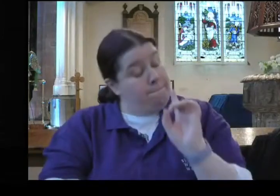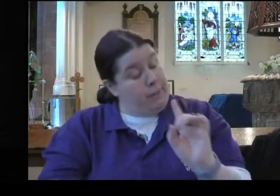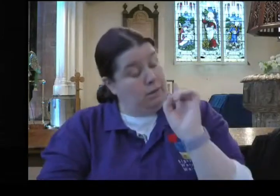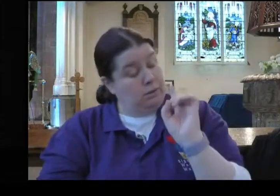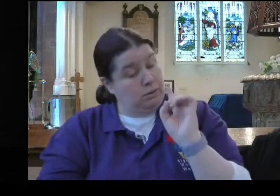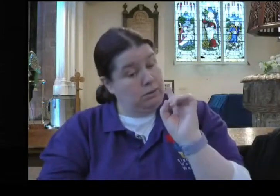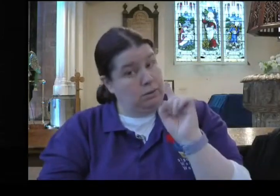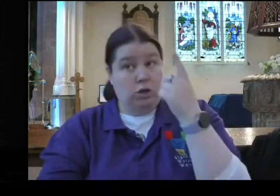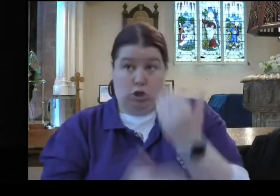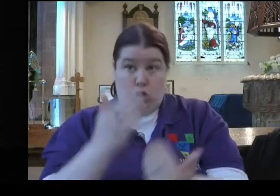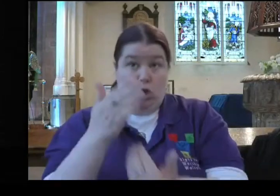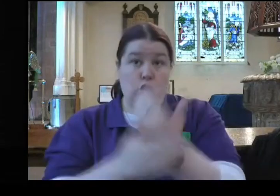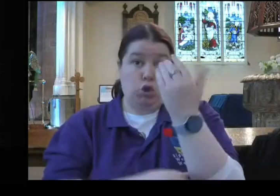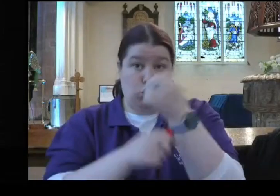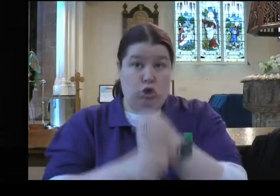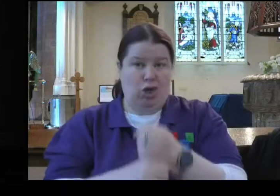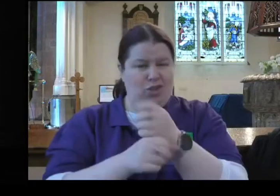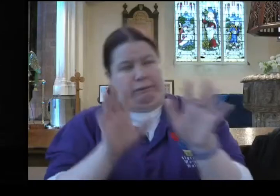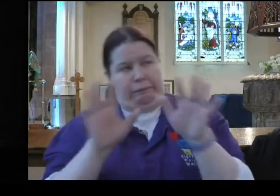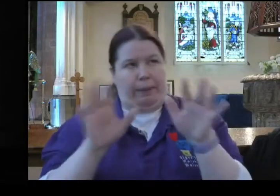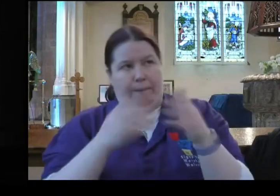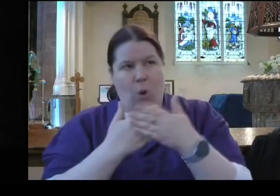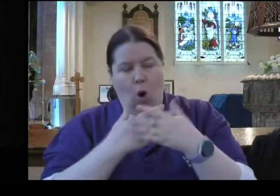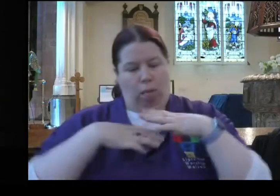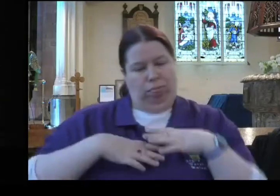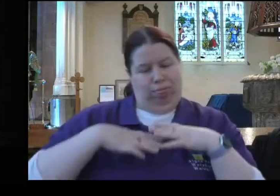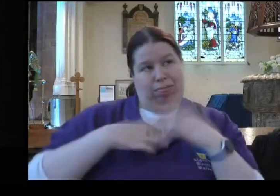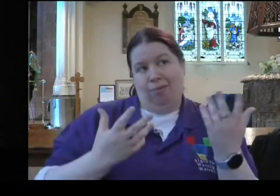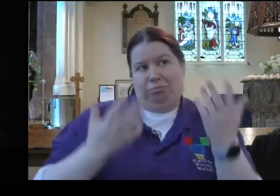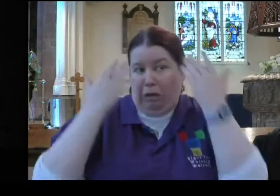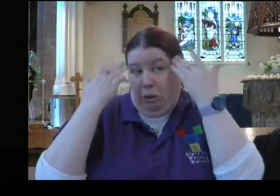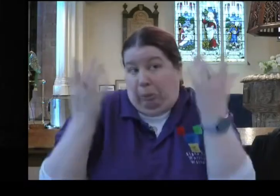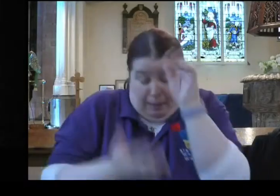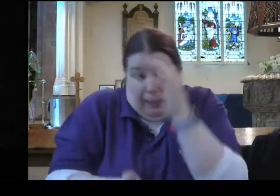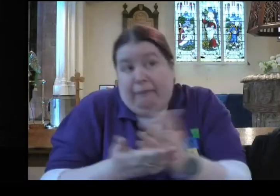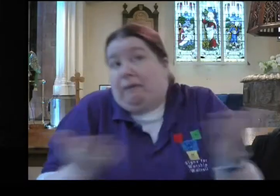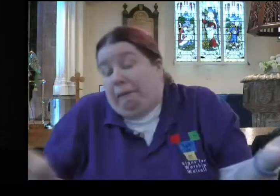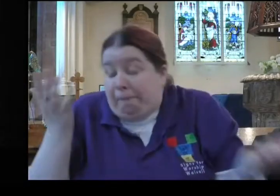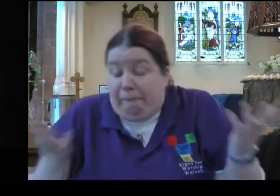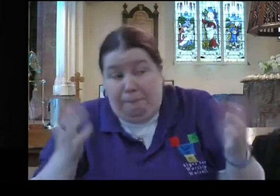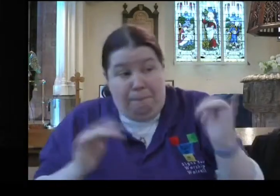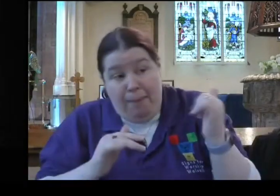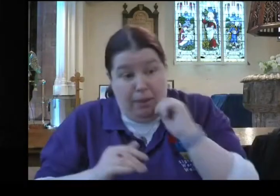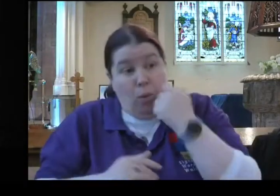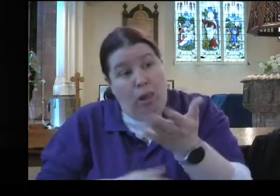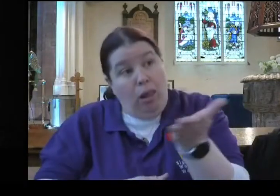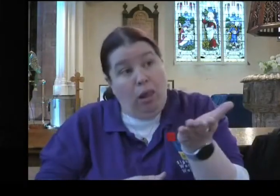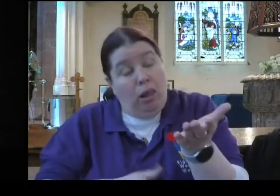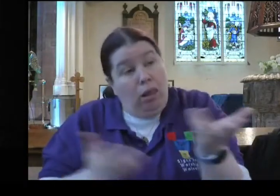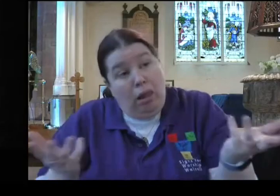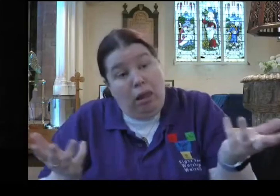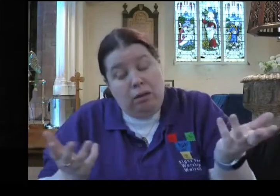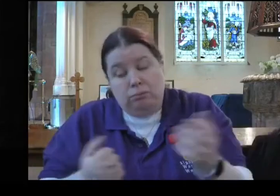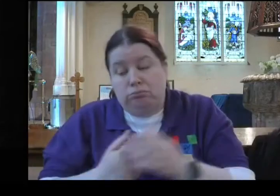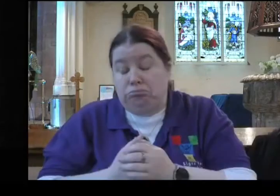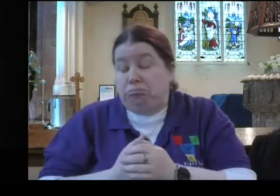there's a new church down the road that seems a bit wild and wacky. Who knows what they believe, so perhaps they'll do something for the animal."